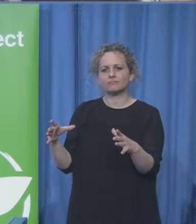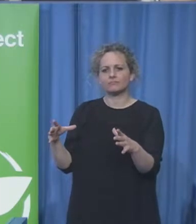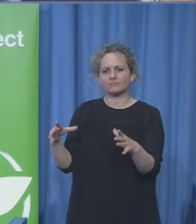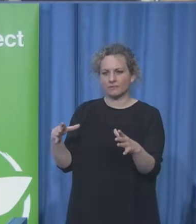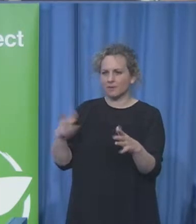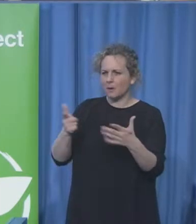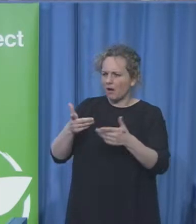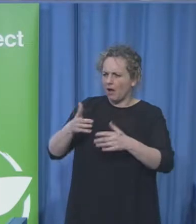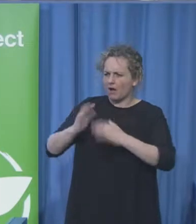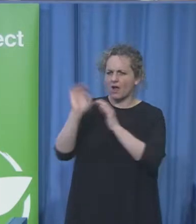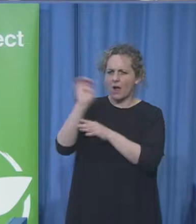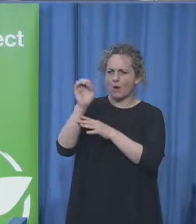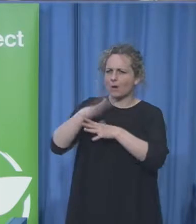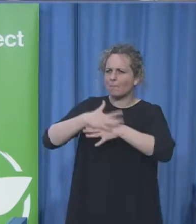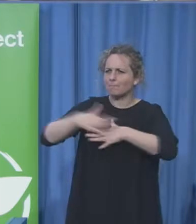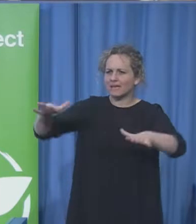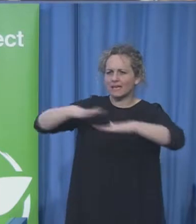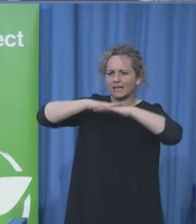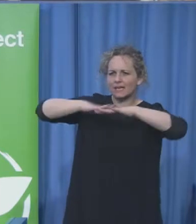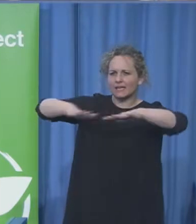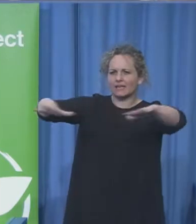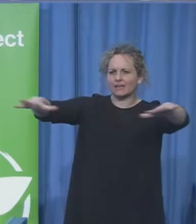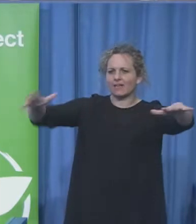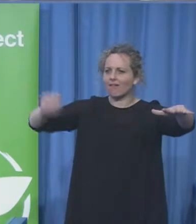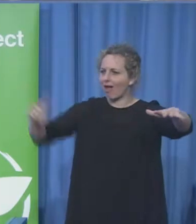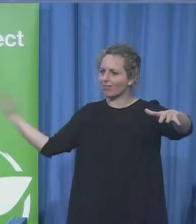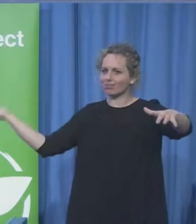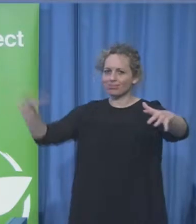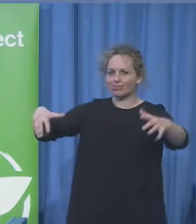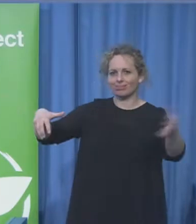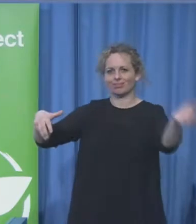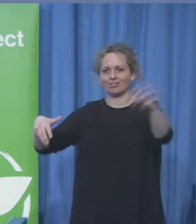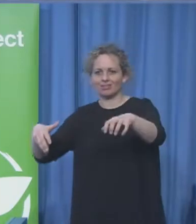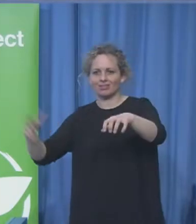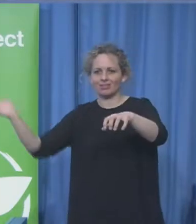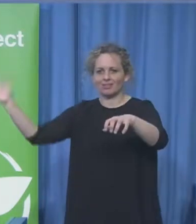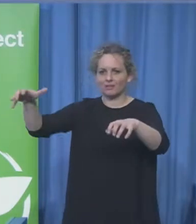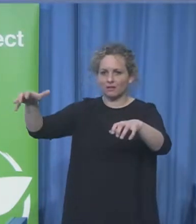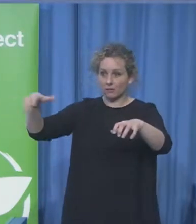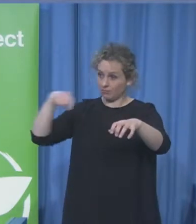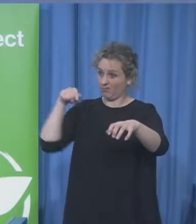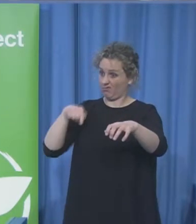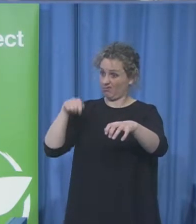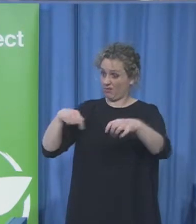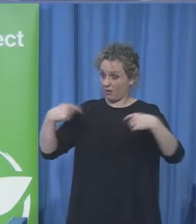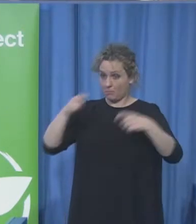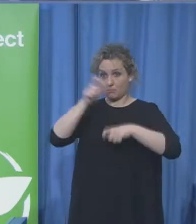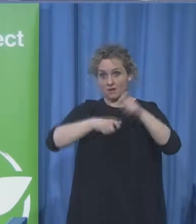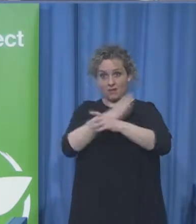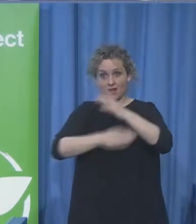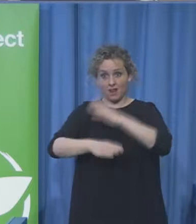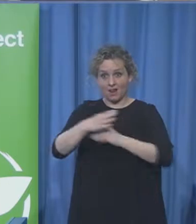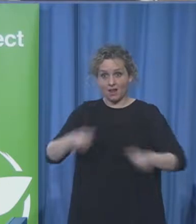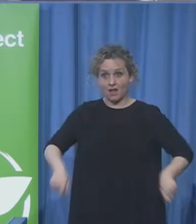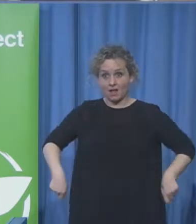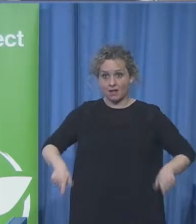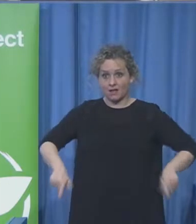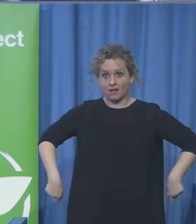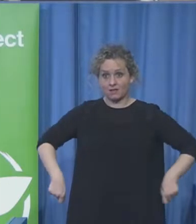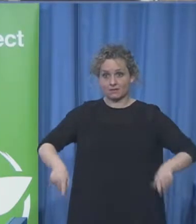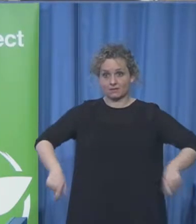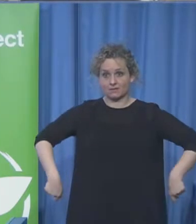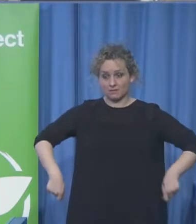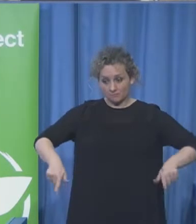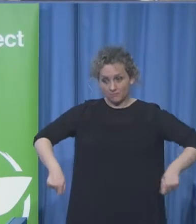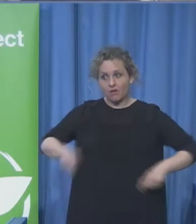so that also wheelchair users could experience the Amazon. And today we have 7